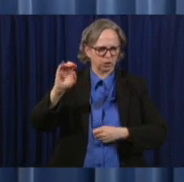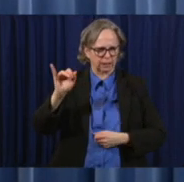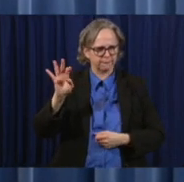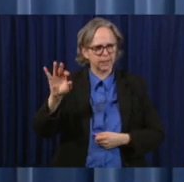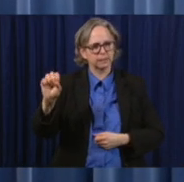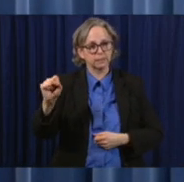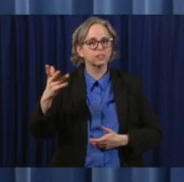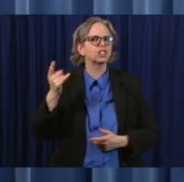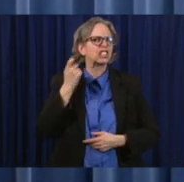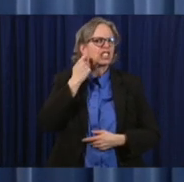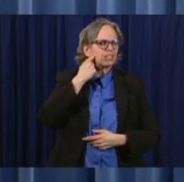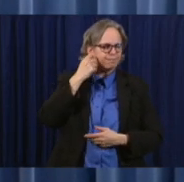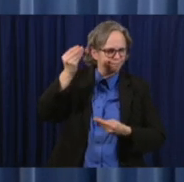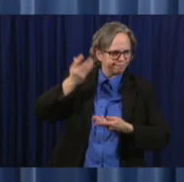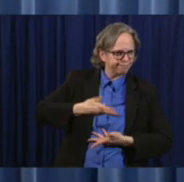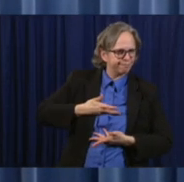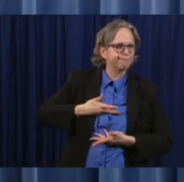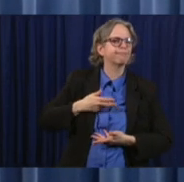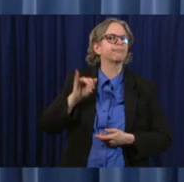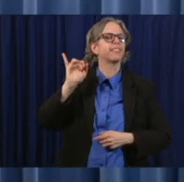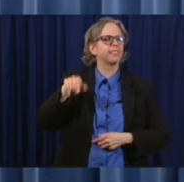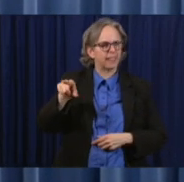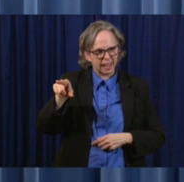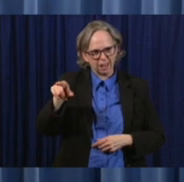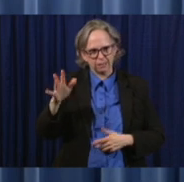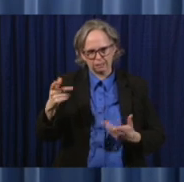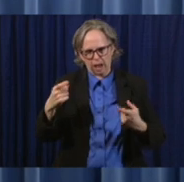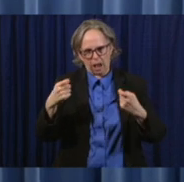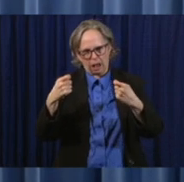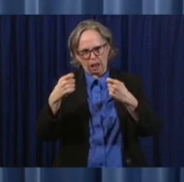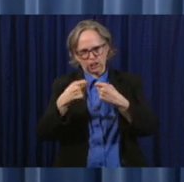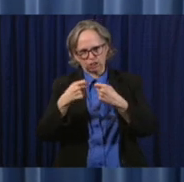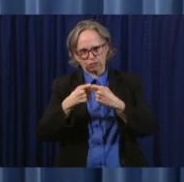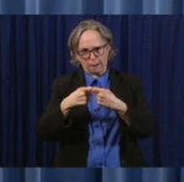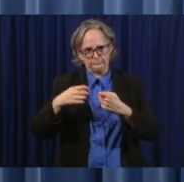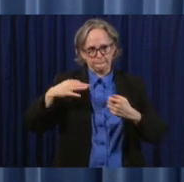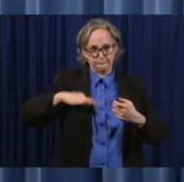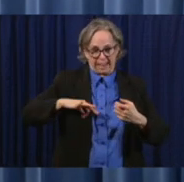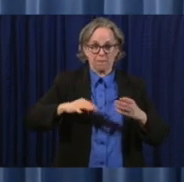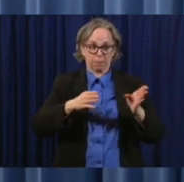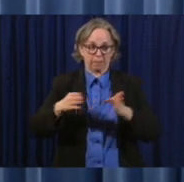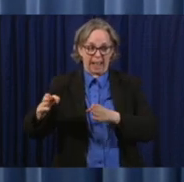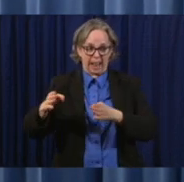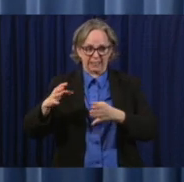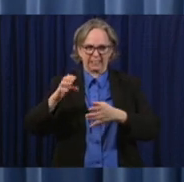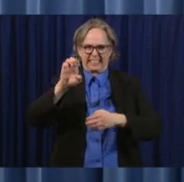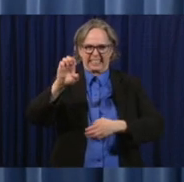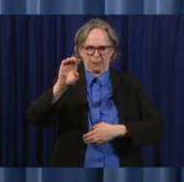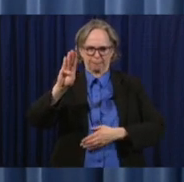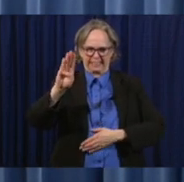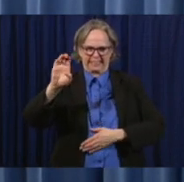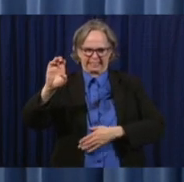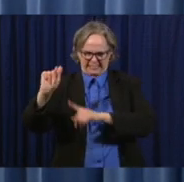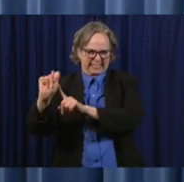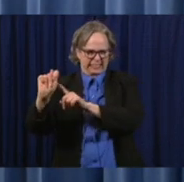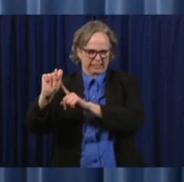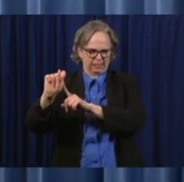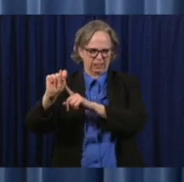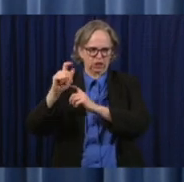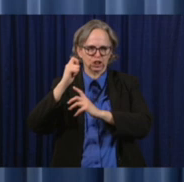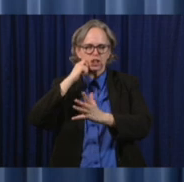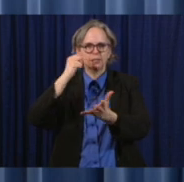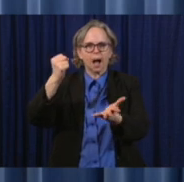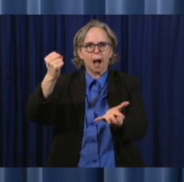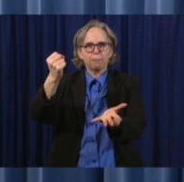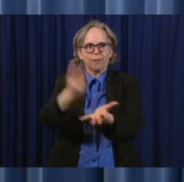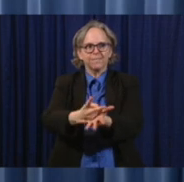plan, electronic benefit transfer plan, was approved by the United States Department of Agriculture.